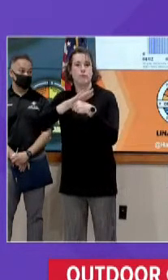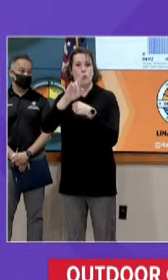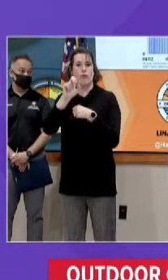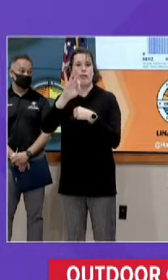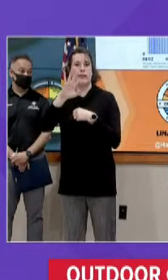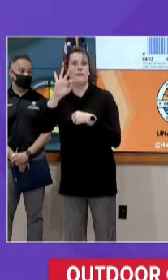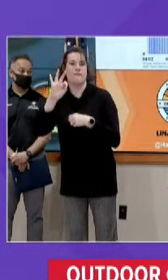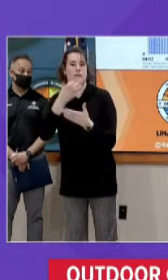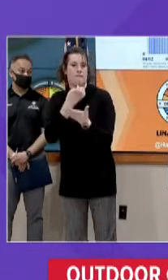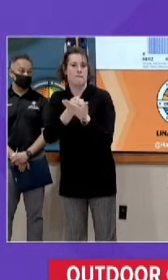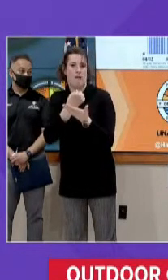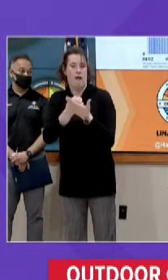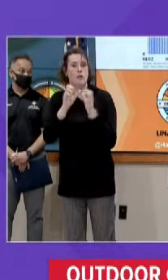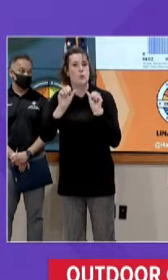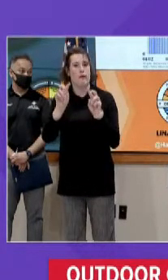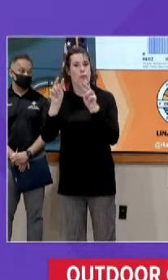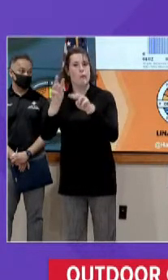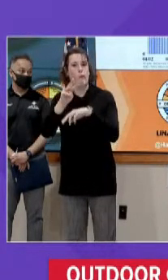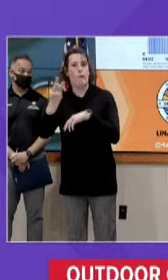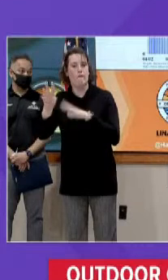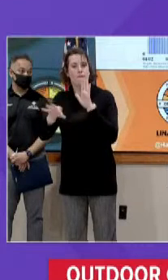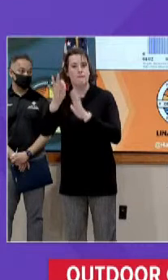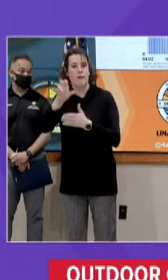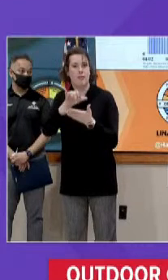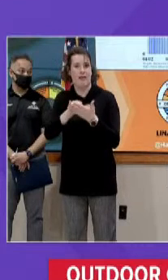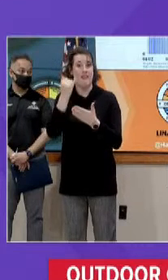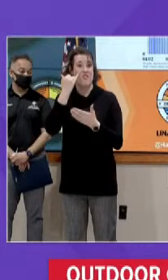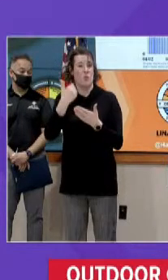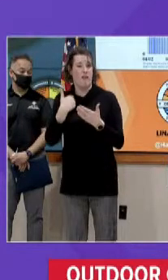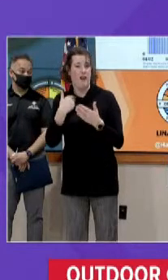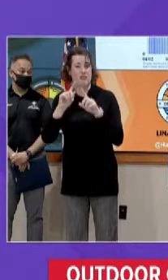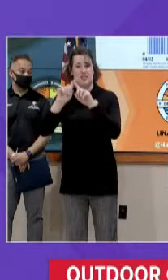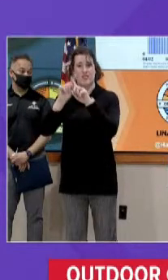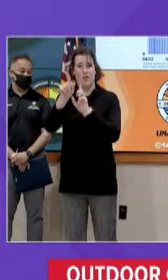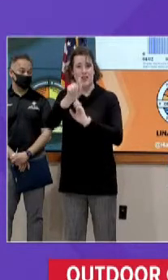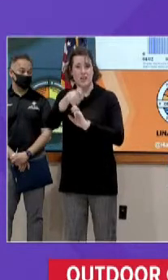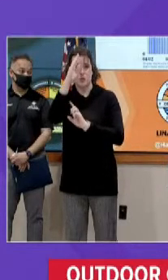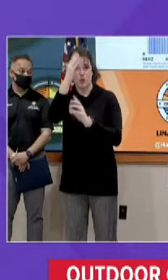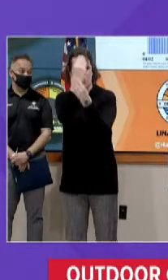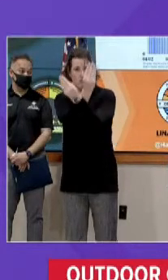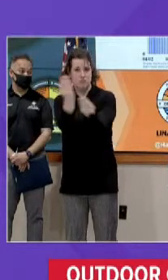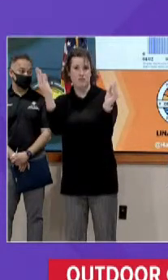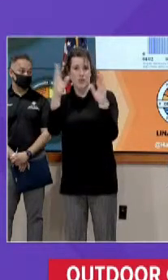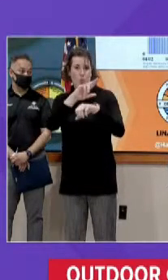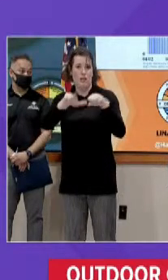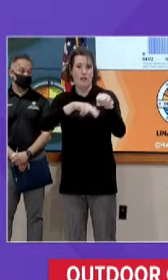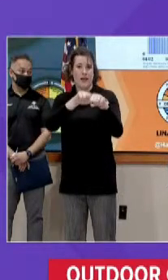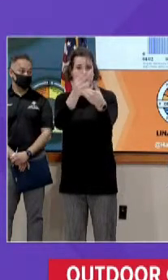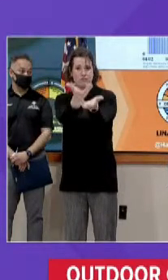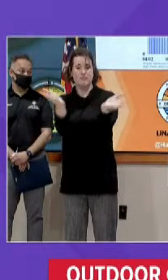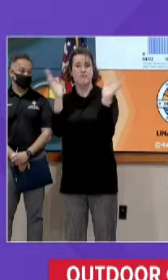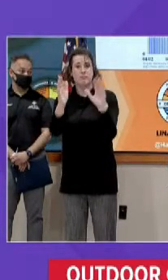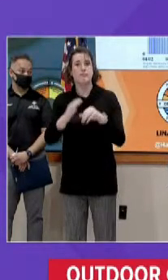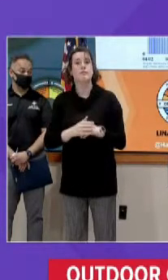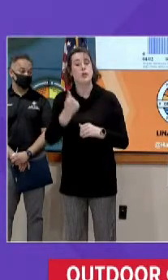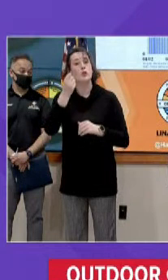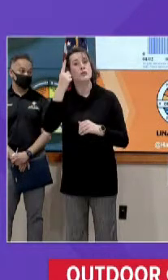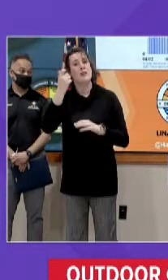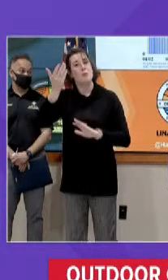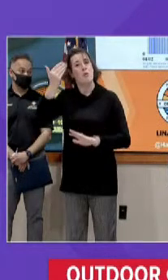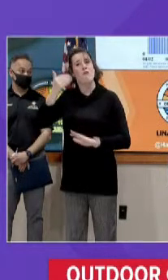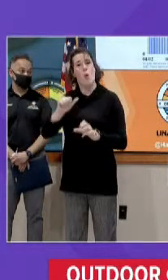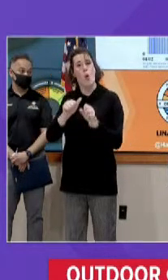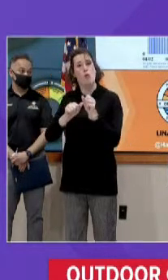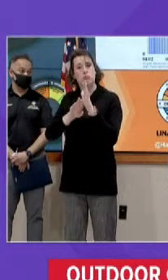as we have additional needs, we will make them clear to the nation. Look, we flattened the curve